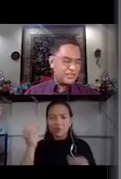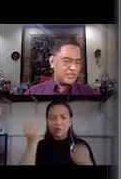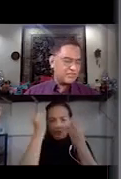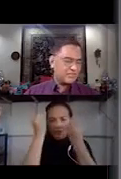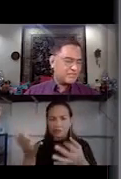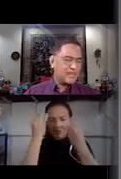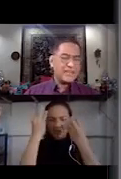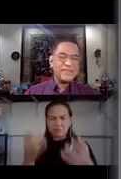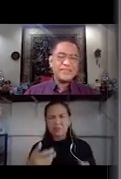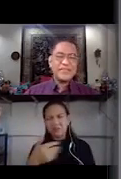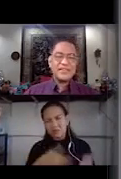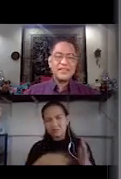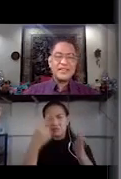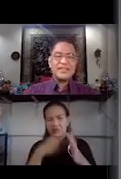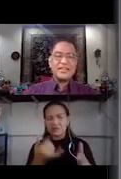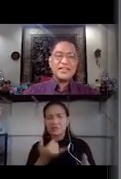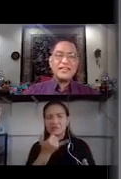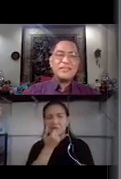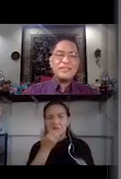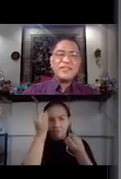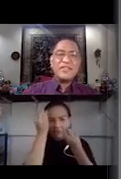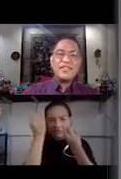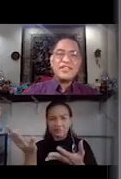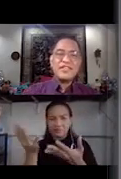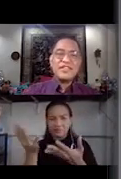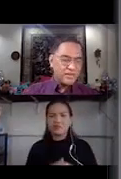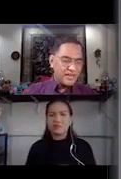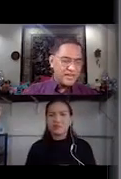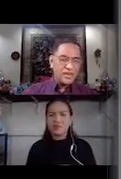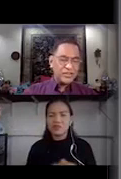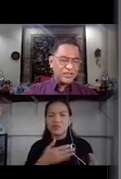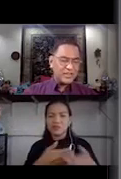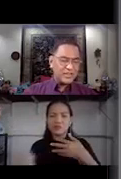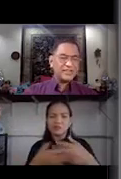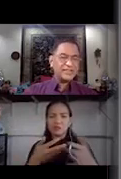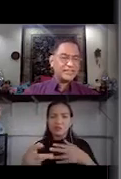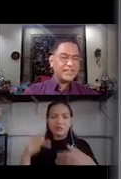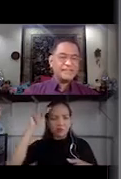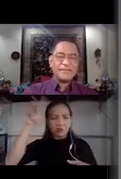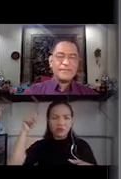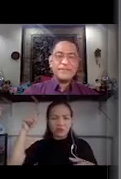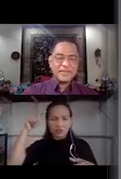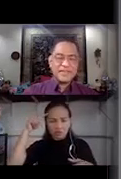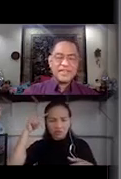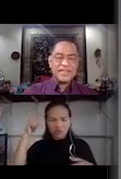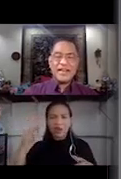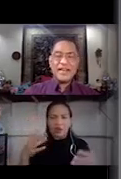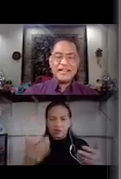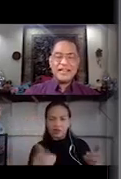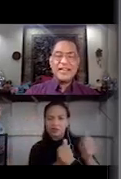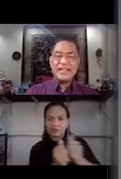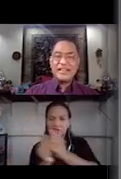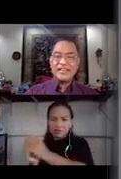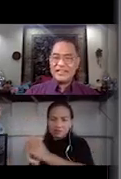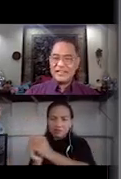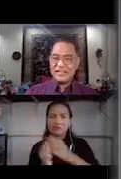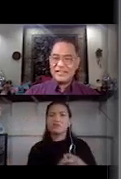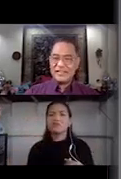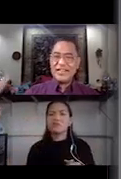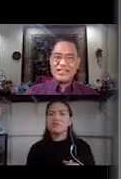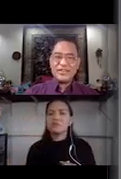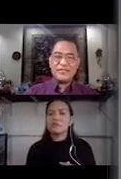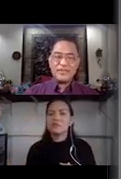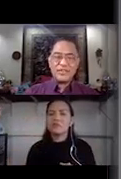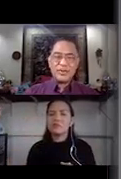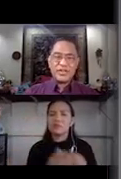information, okay? And even politicians are riding on to that. Okay, so ito naman natin, the